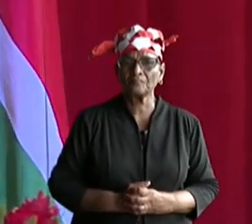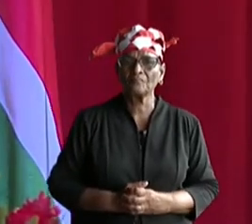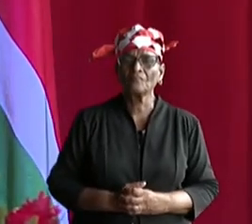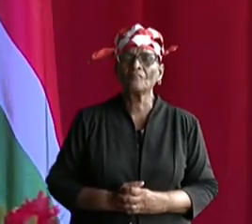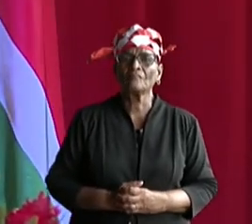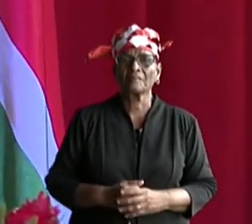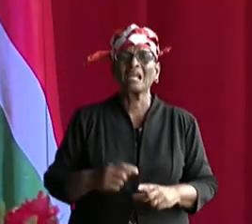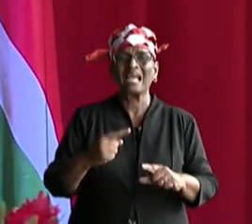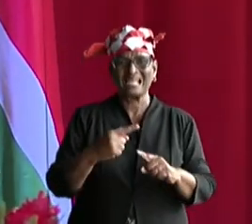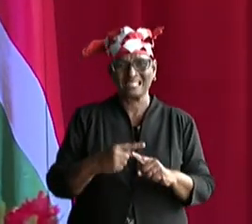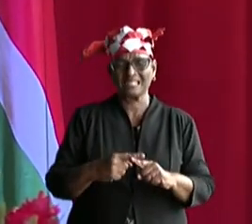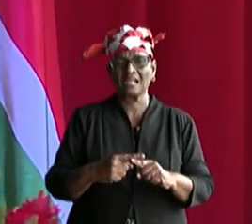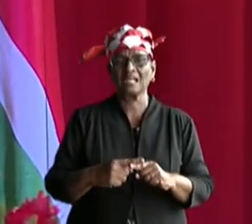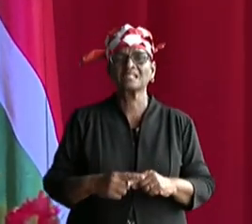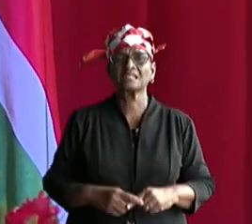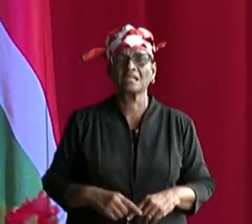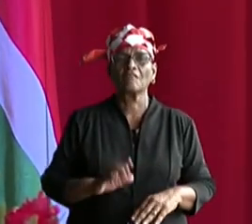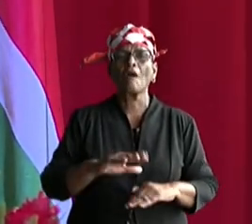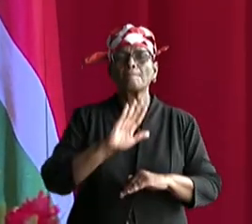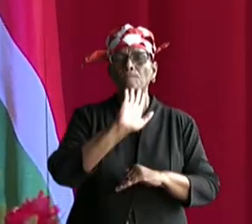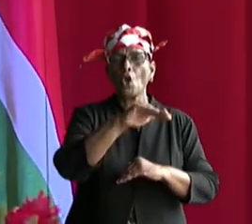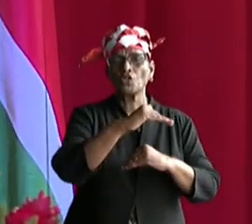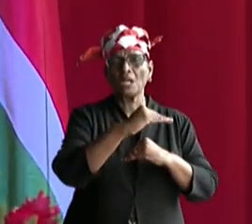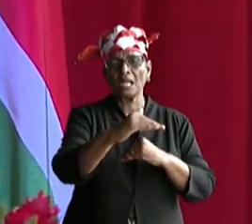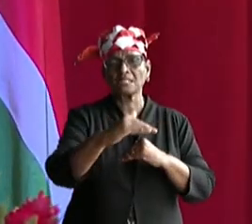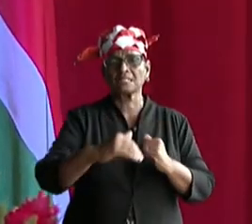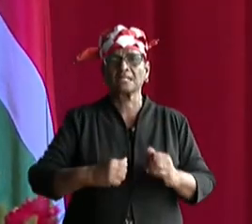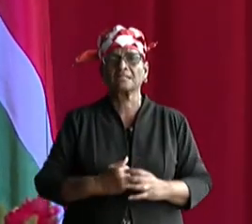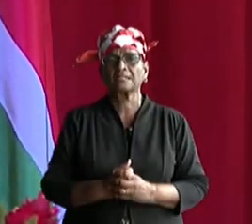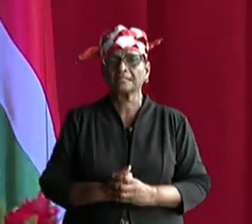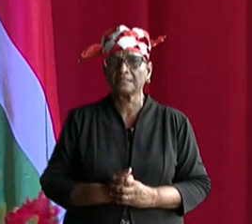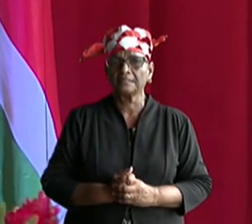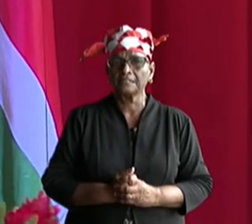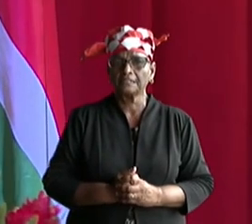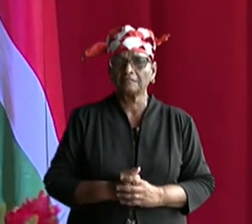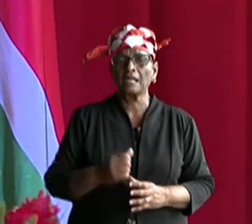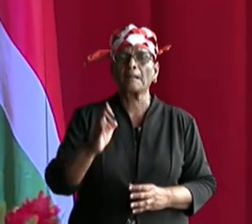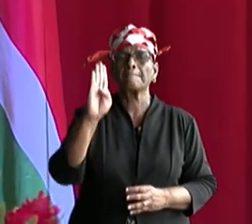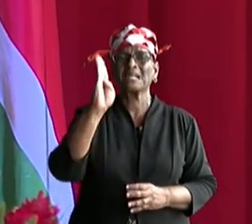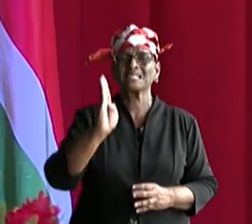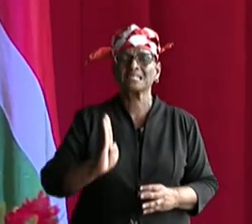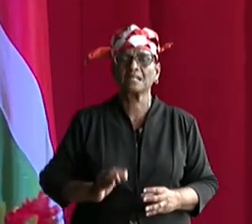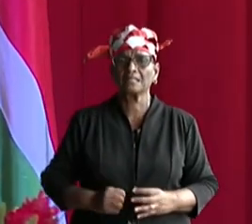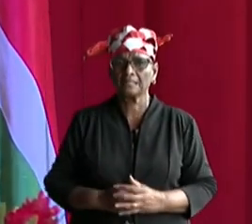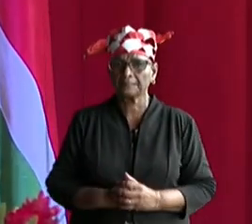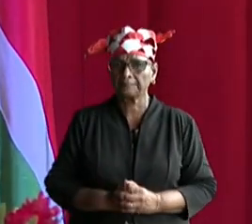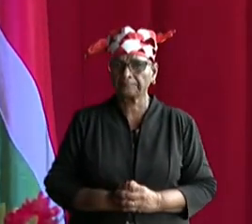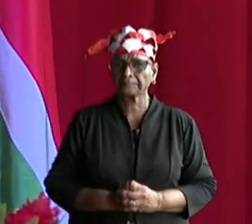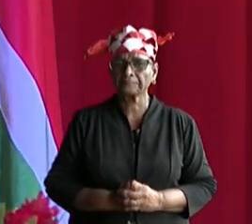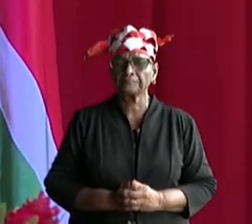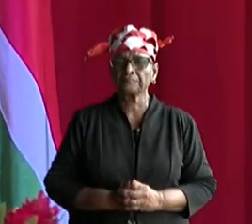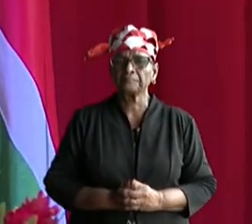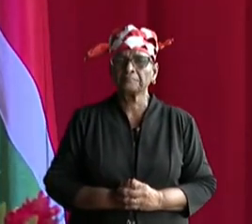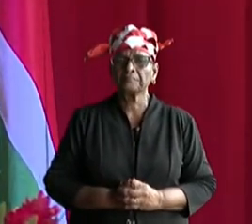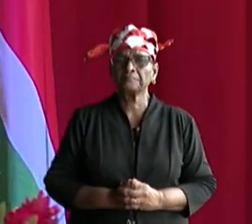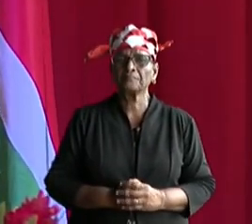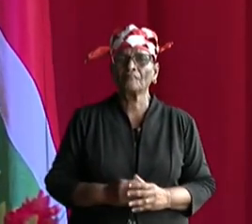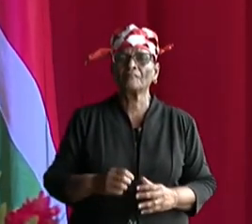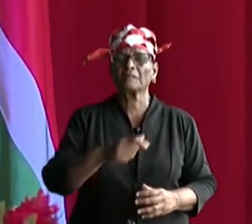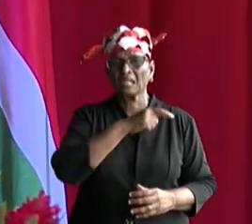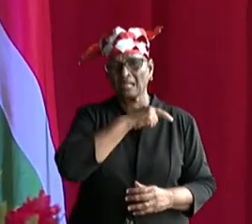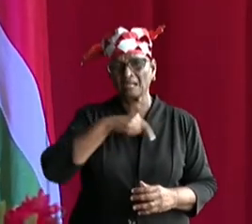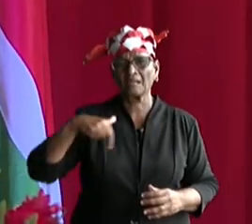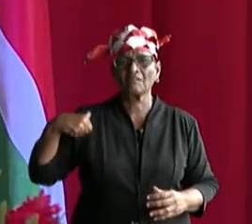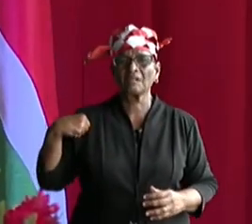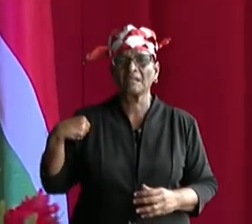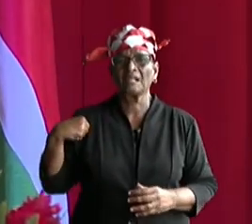Excellency Foreign Minister of the Federative Republic of Brazil, Your Excellency the Foreign